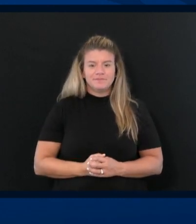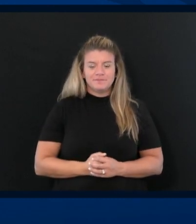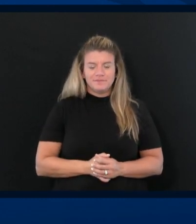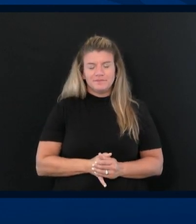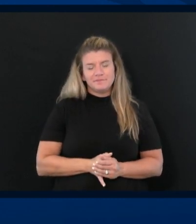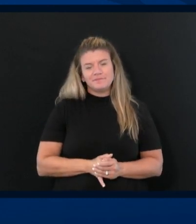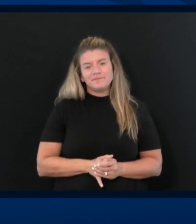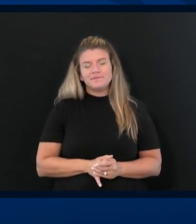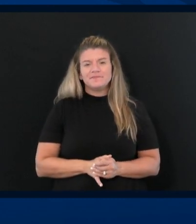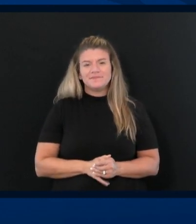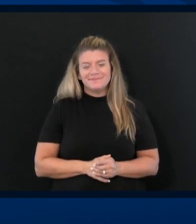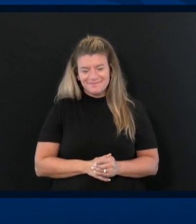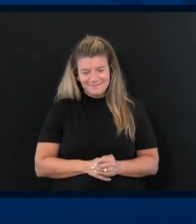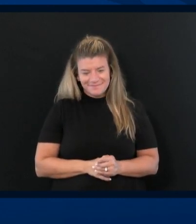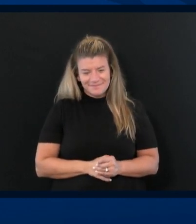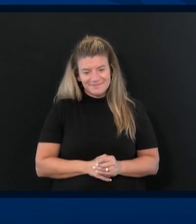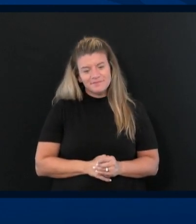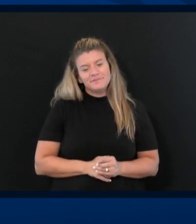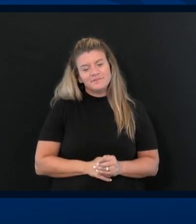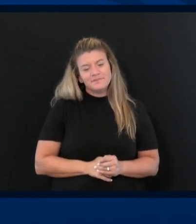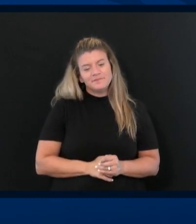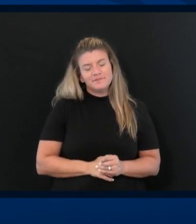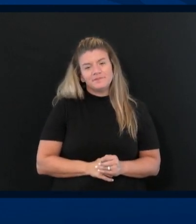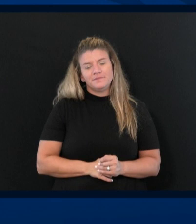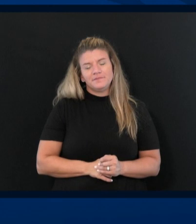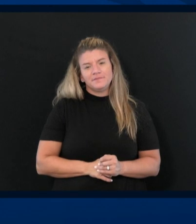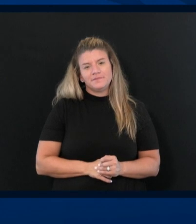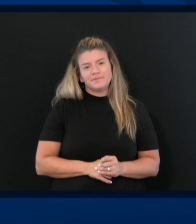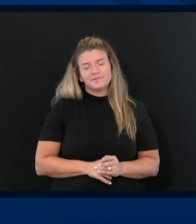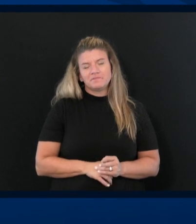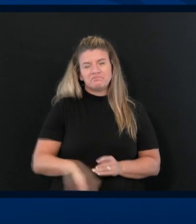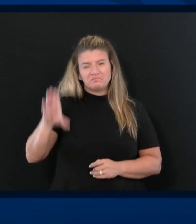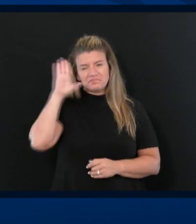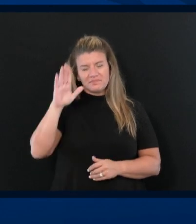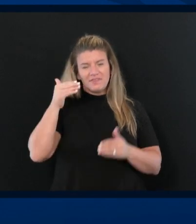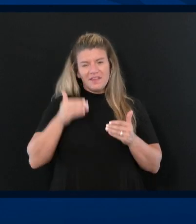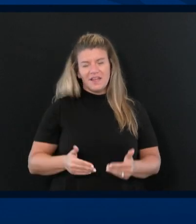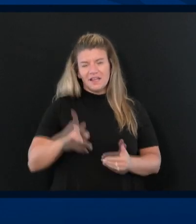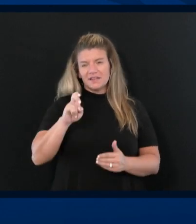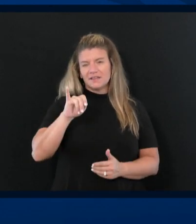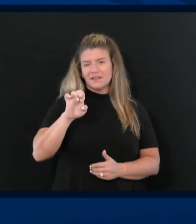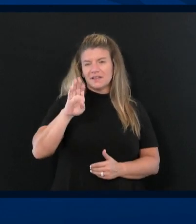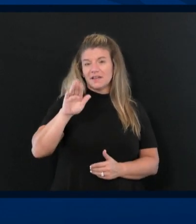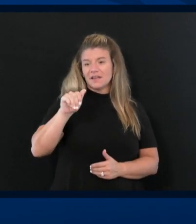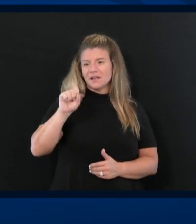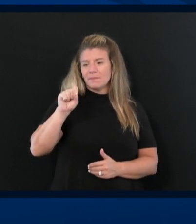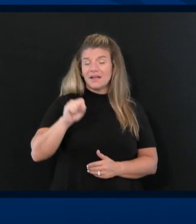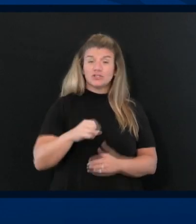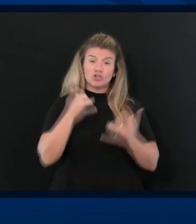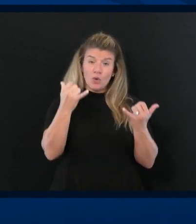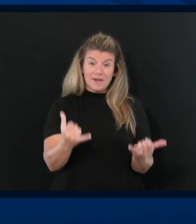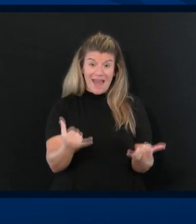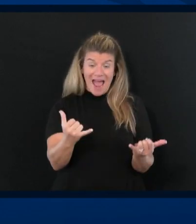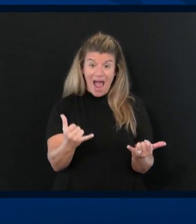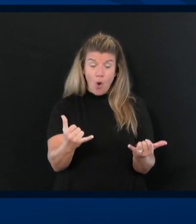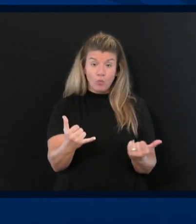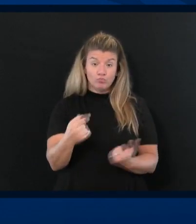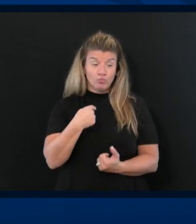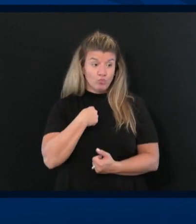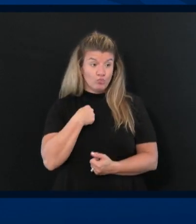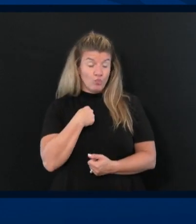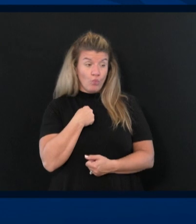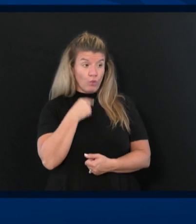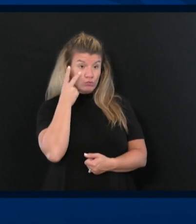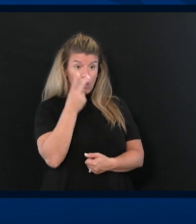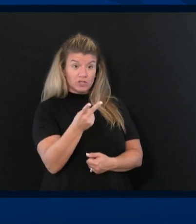Hi, this is Kenny Bass with Channel 8 and Fox 11 in Charleston. What are we learning as we see other